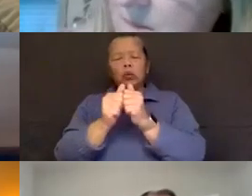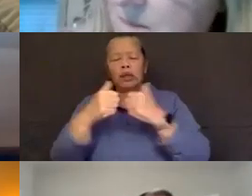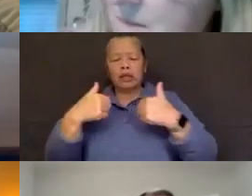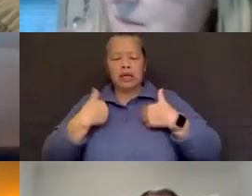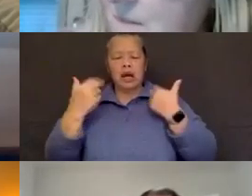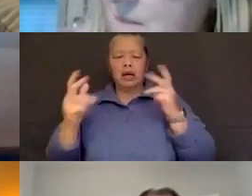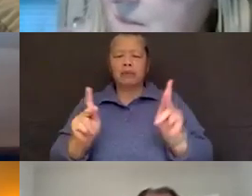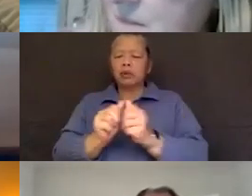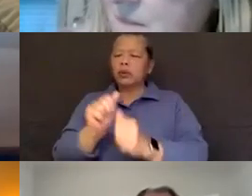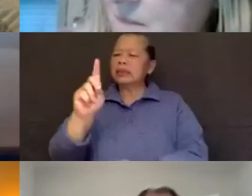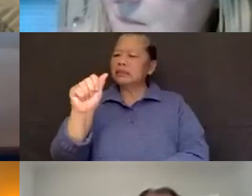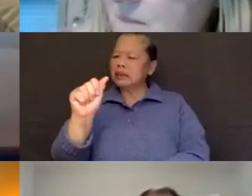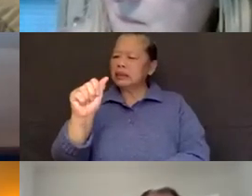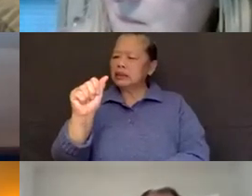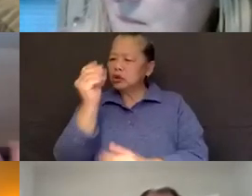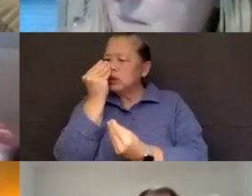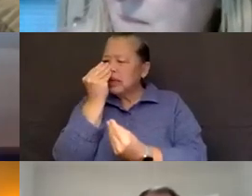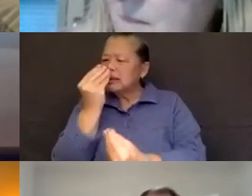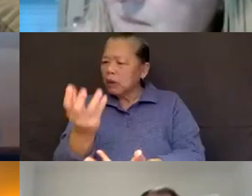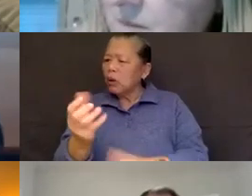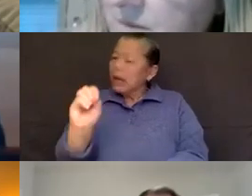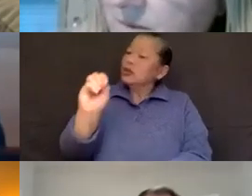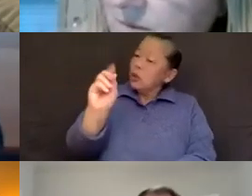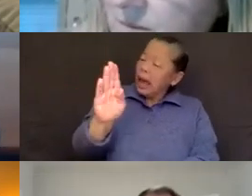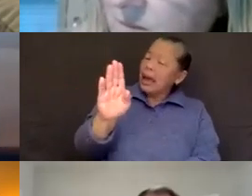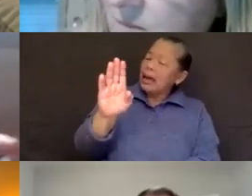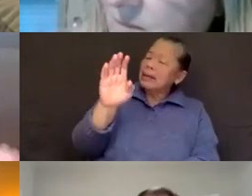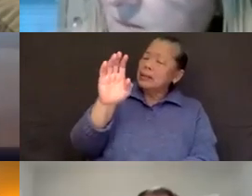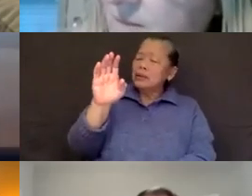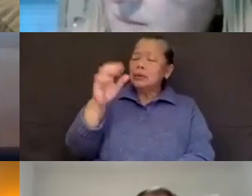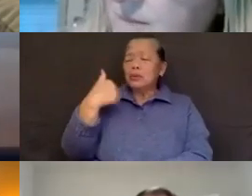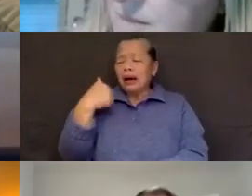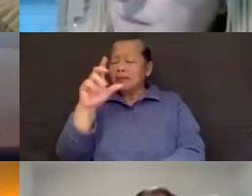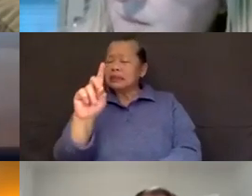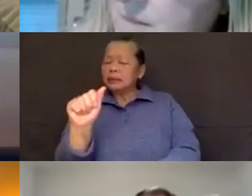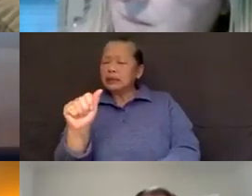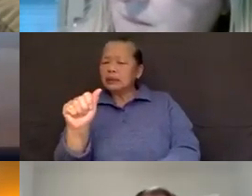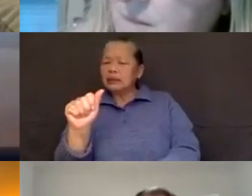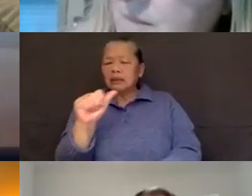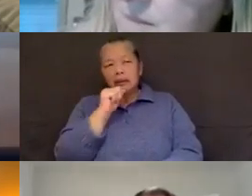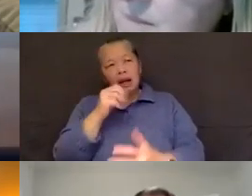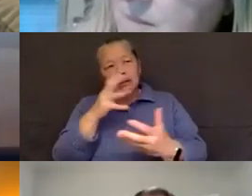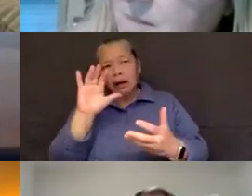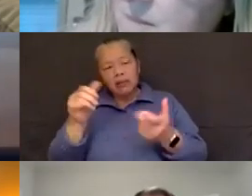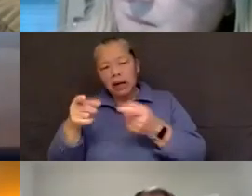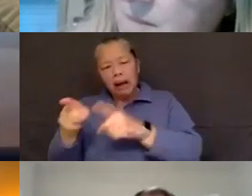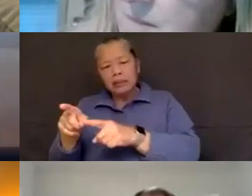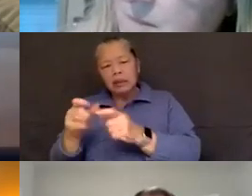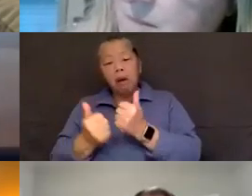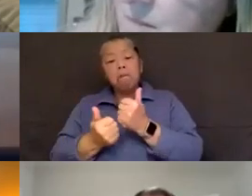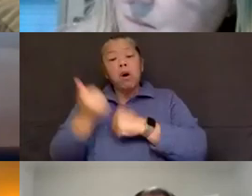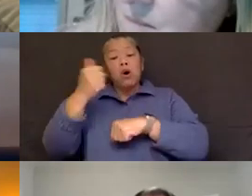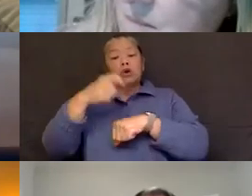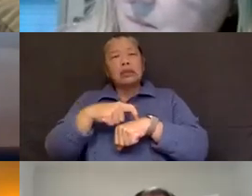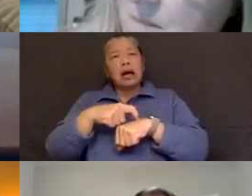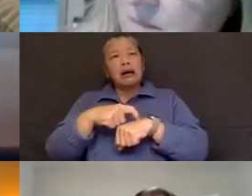it's okay to be disabled. There's not enough of that takes place. Most of the time, thinking of myself